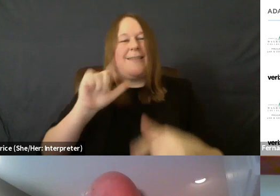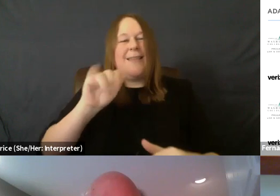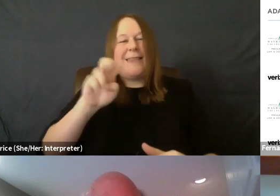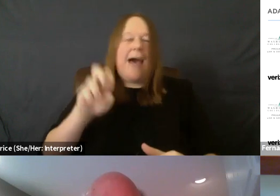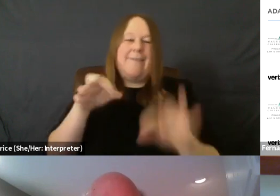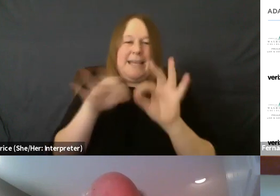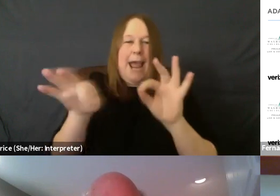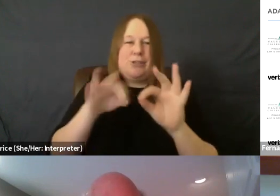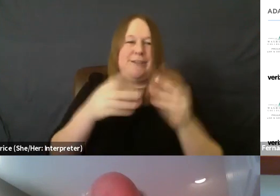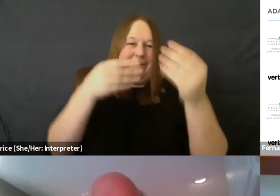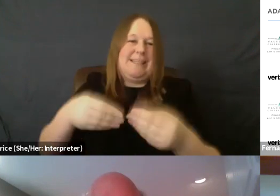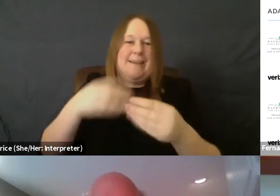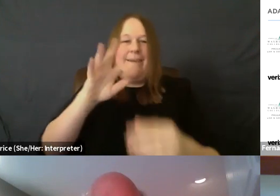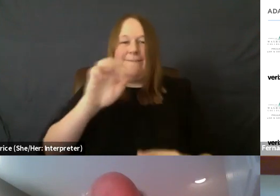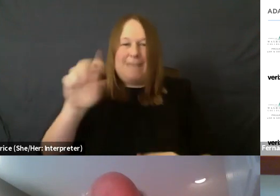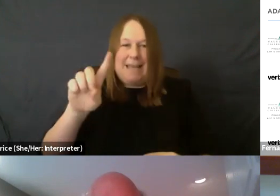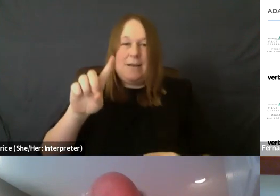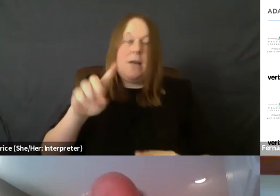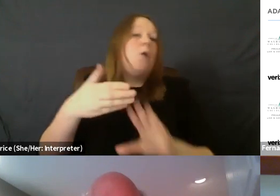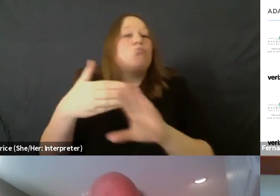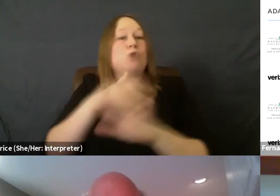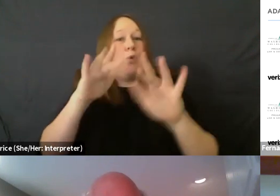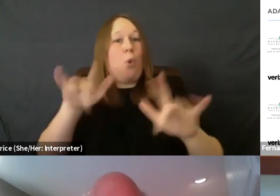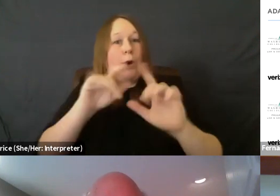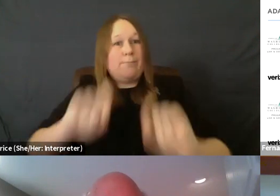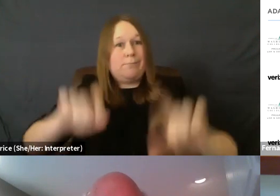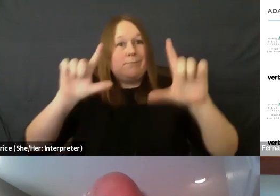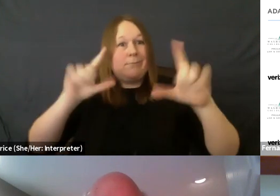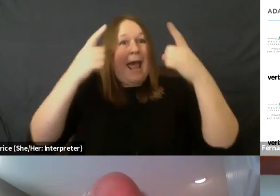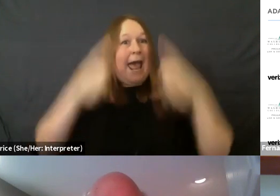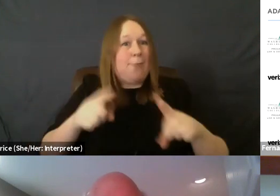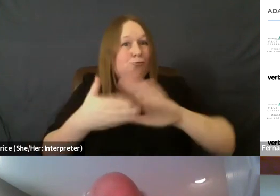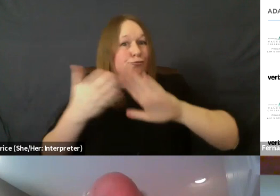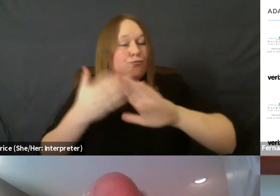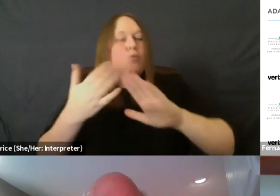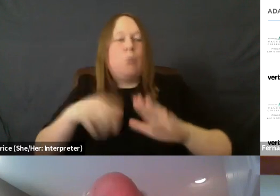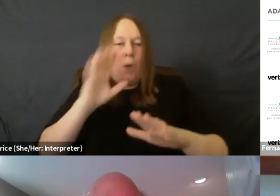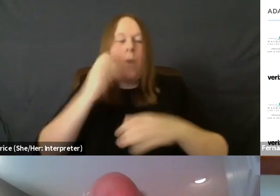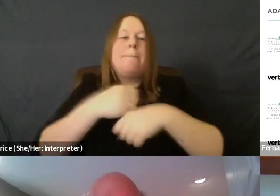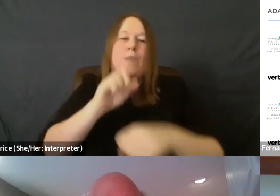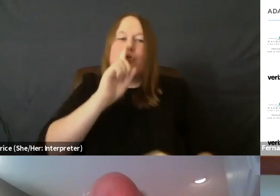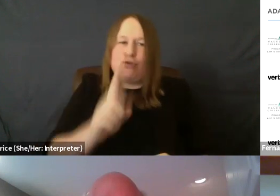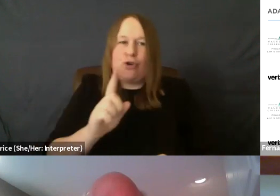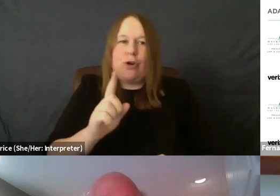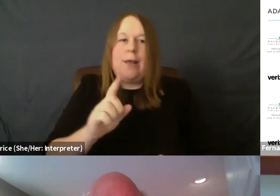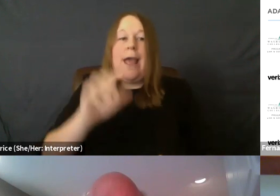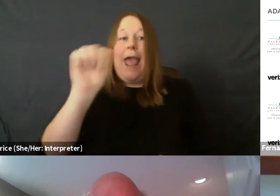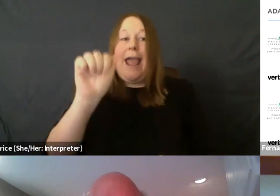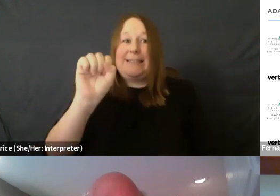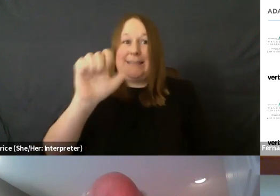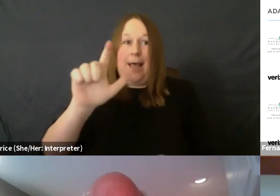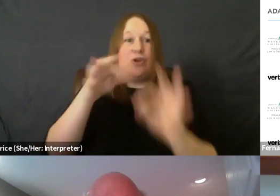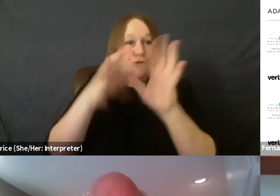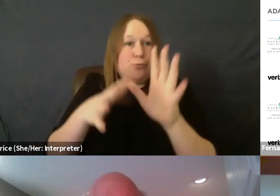feed. When pre-recorded content is playing, we will make sure that the ASL